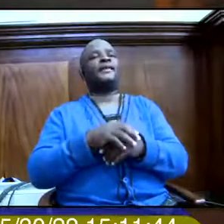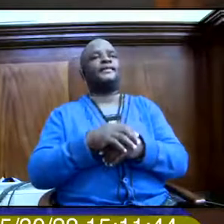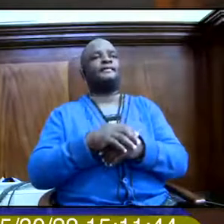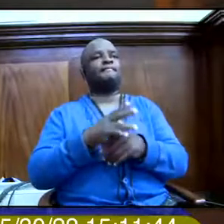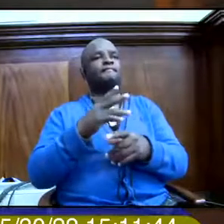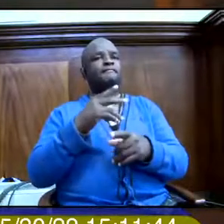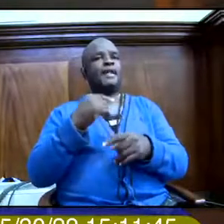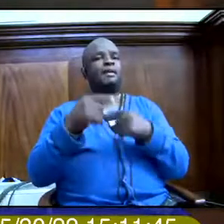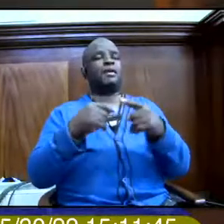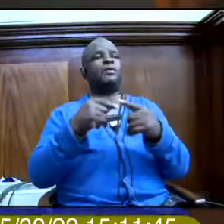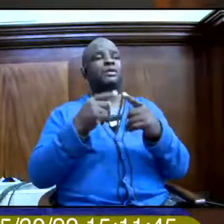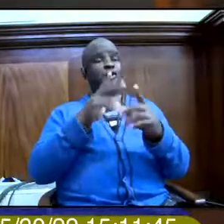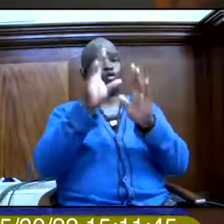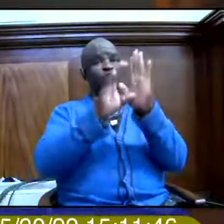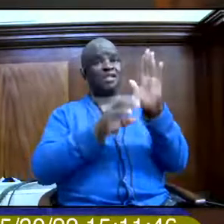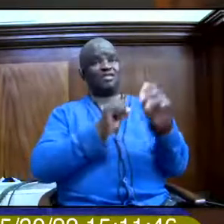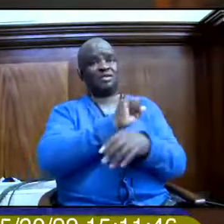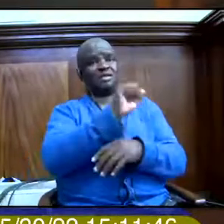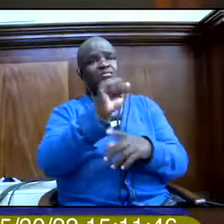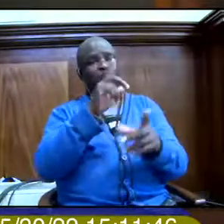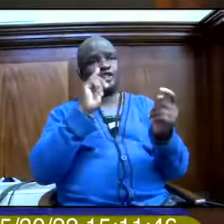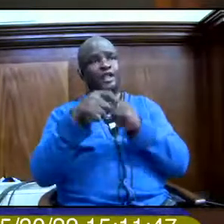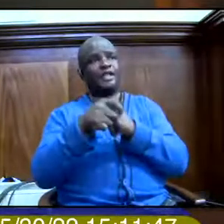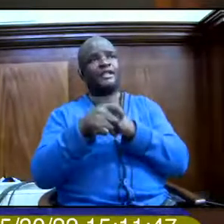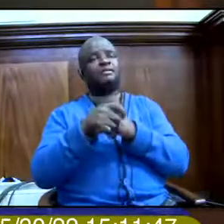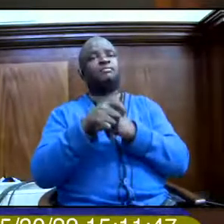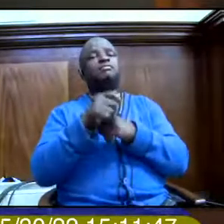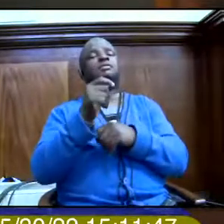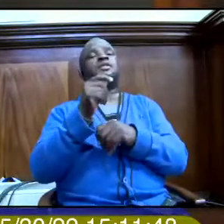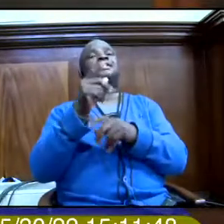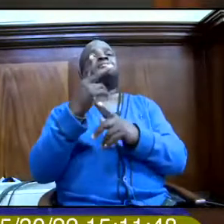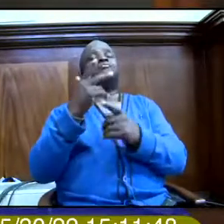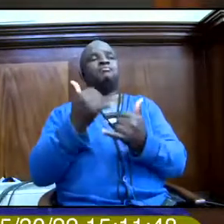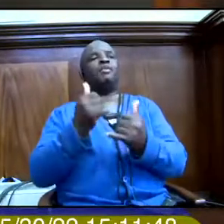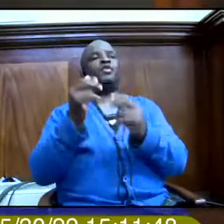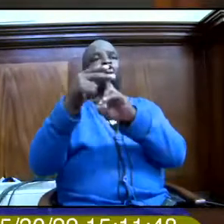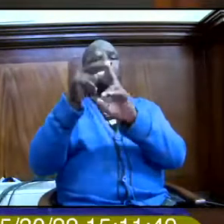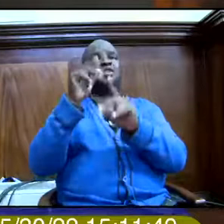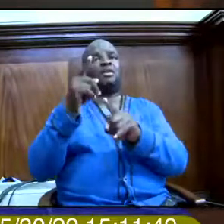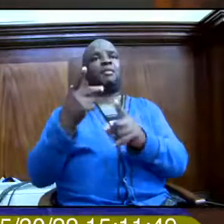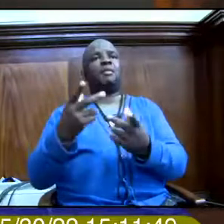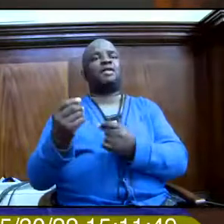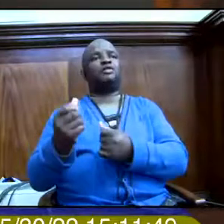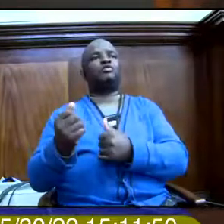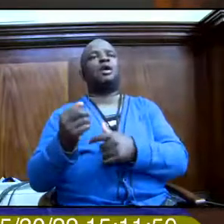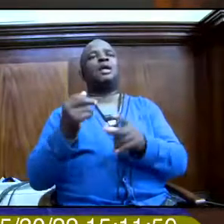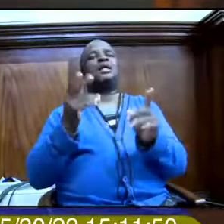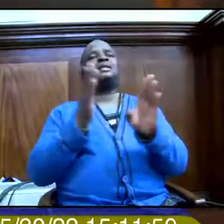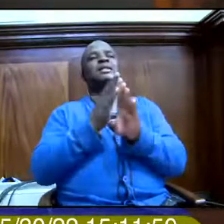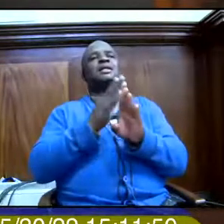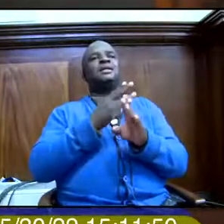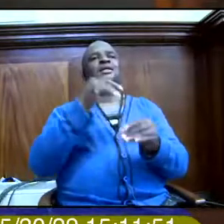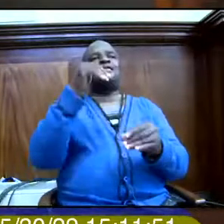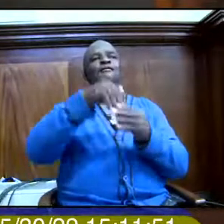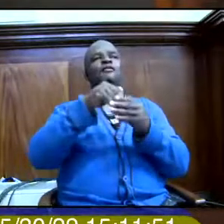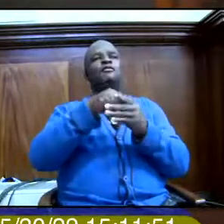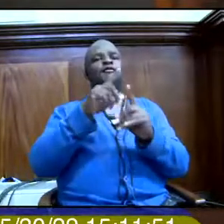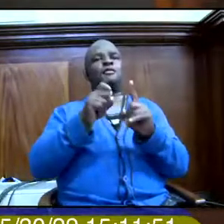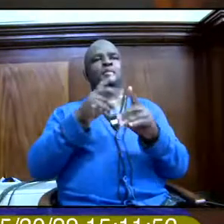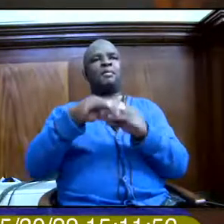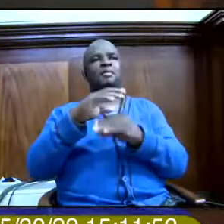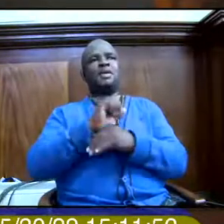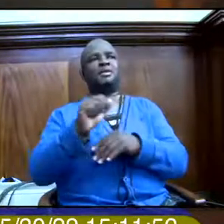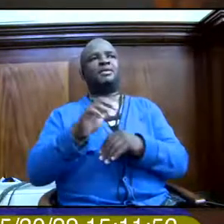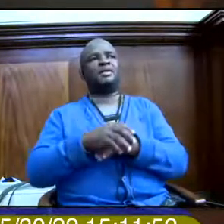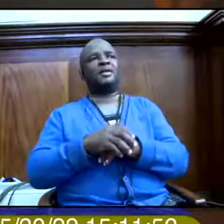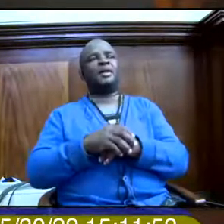about amending its constitution it must conduct a secret ballot of members many unions can can